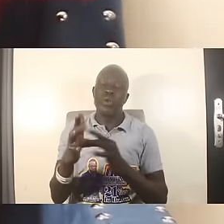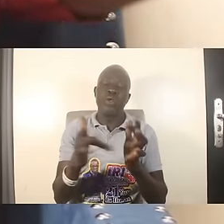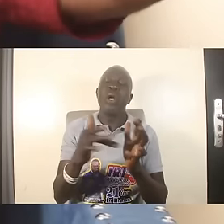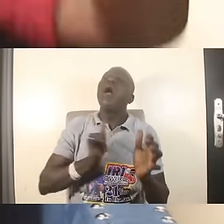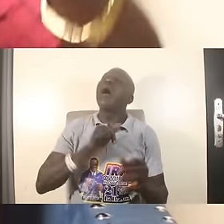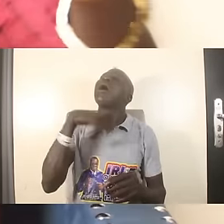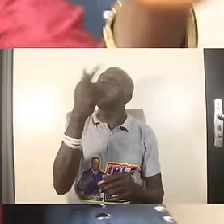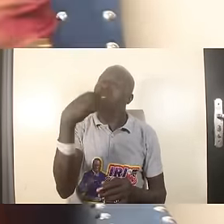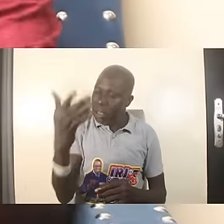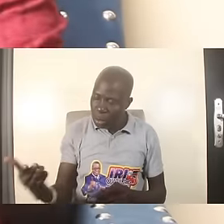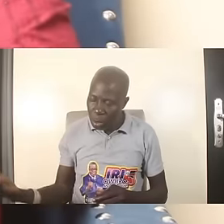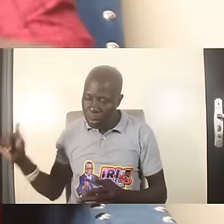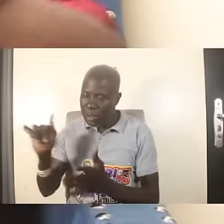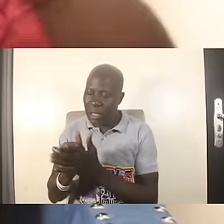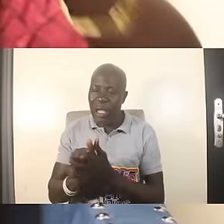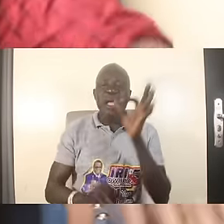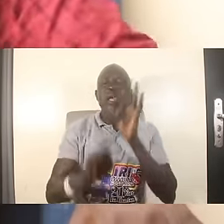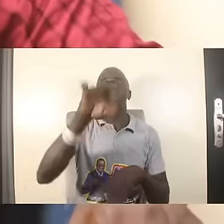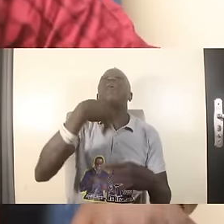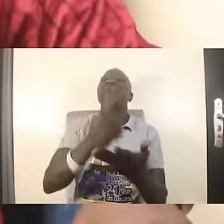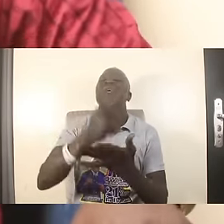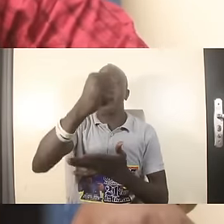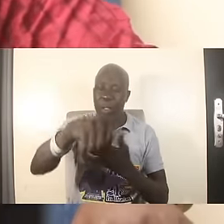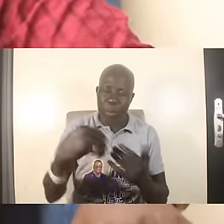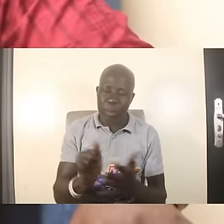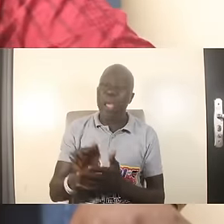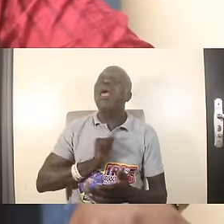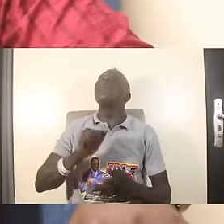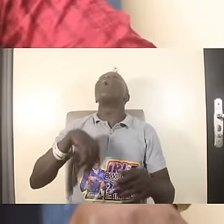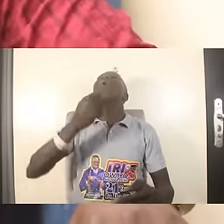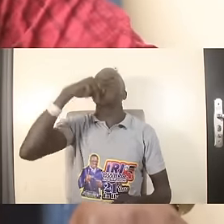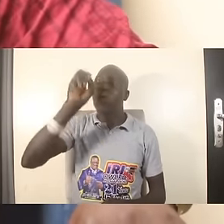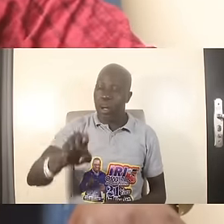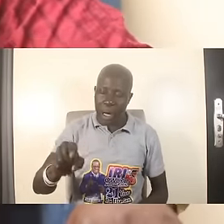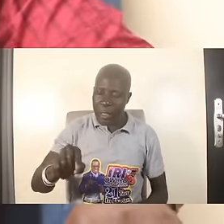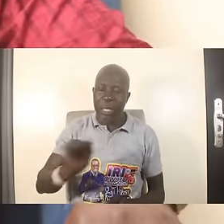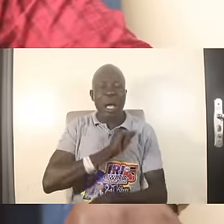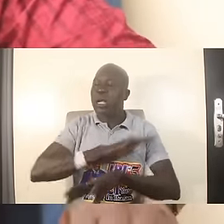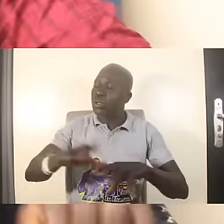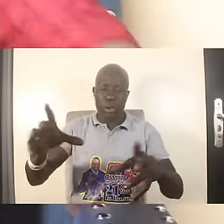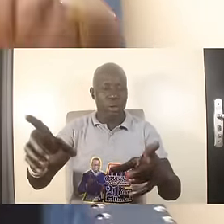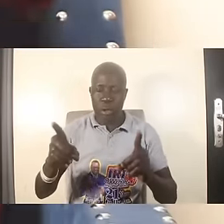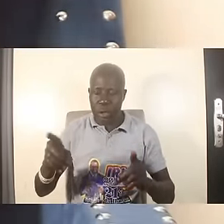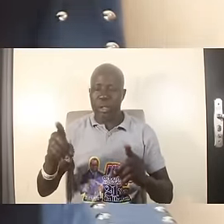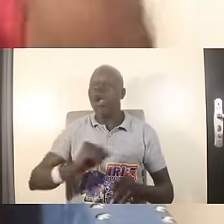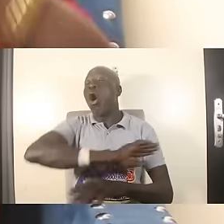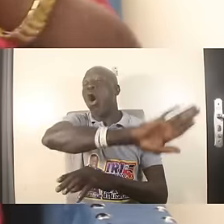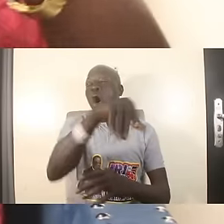ma nso kankan. I am telling you something. You can say me authorized. No dabba. No